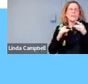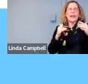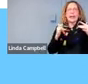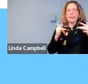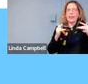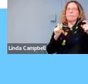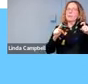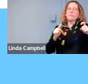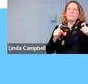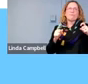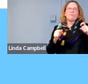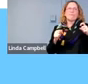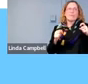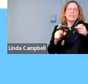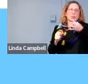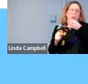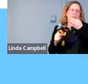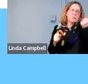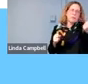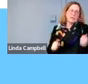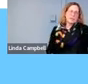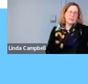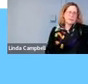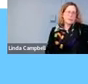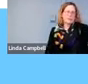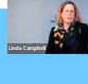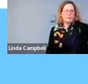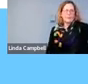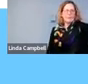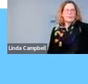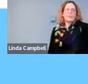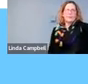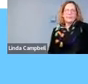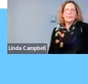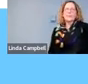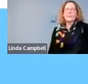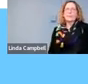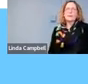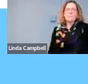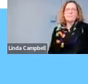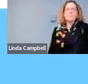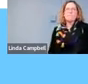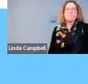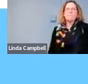with each other. And we're getting there. We are. But we need to get there sooner.